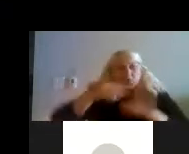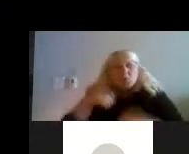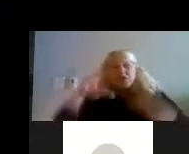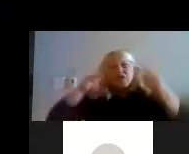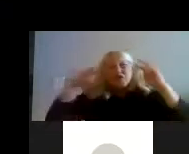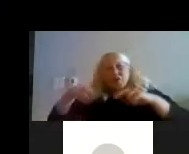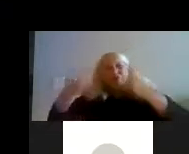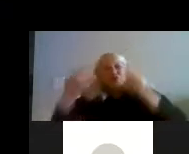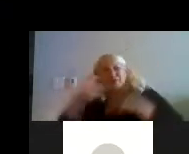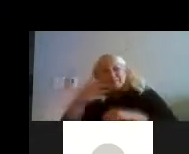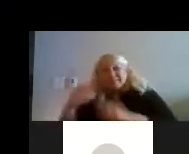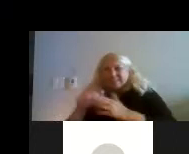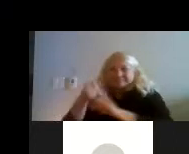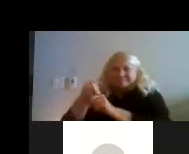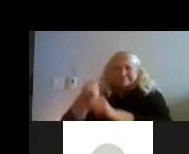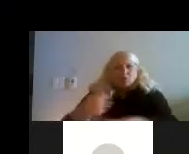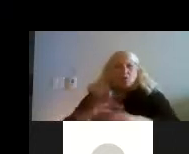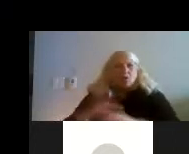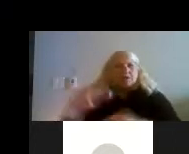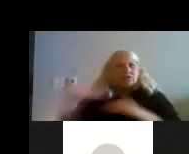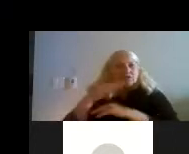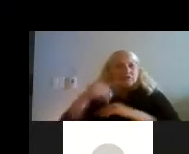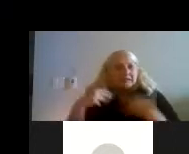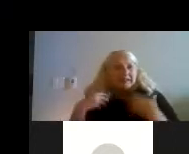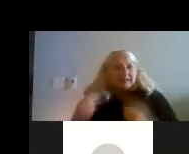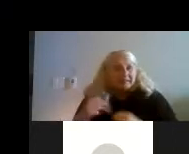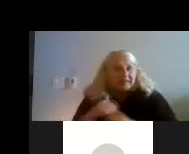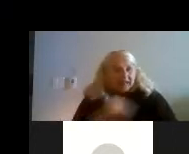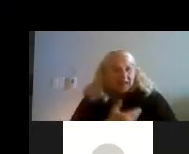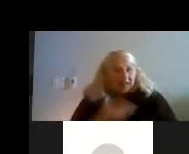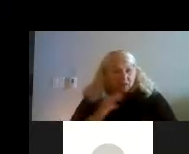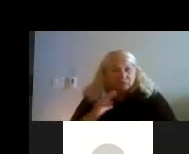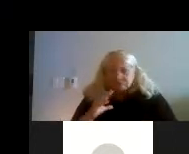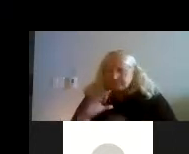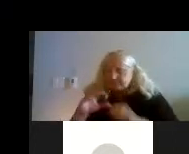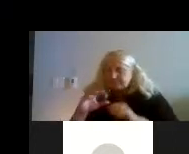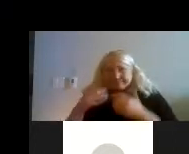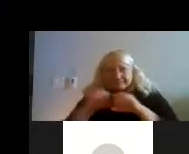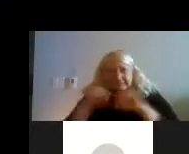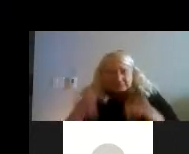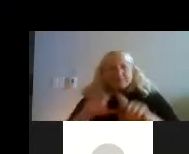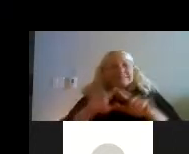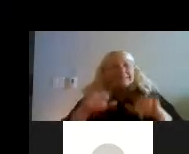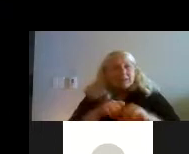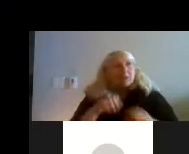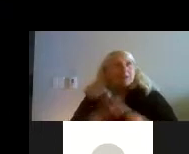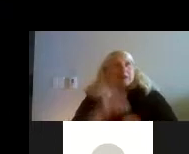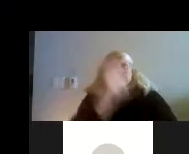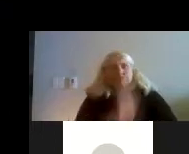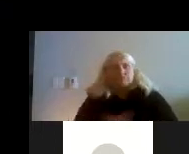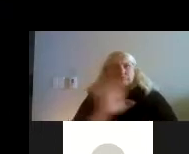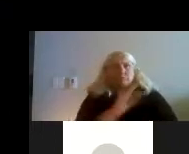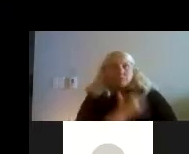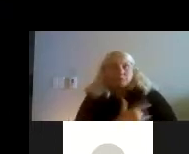inform action on Indigenous health within our system and throughout our province, and how these large data sets can